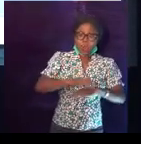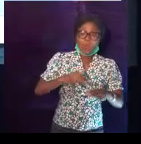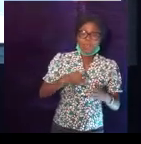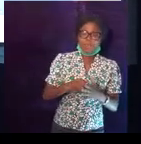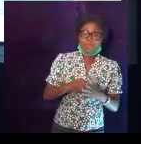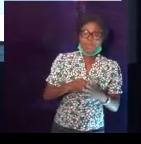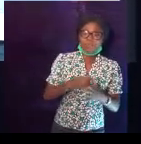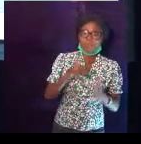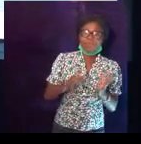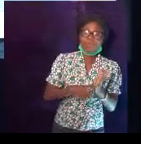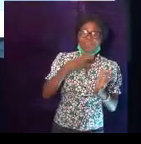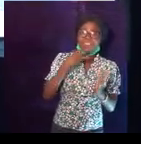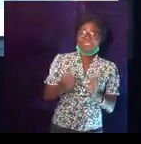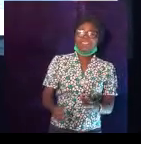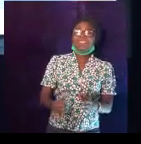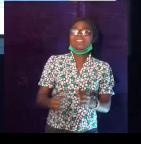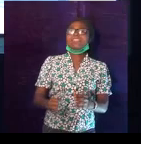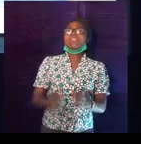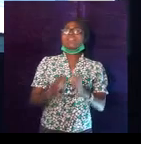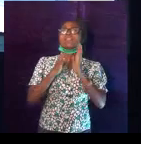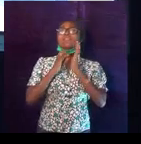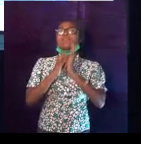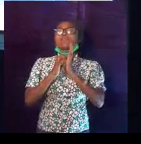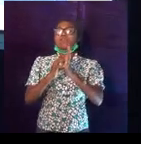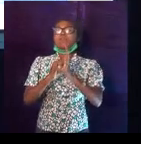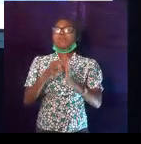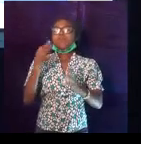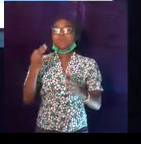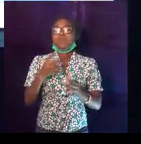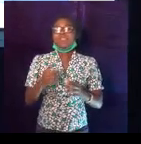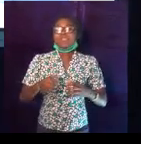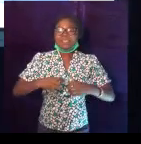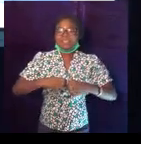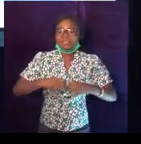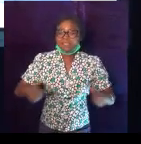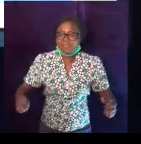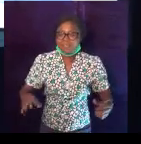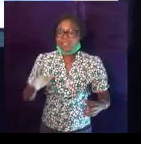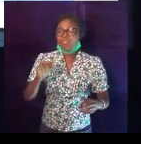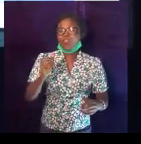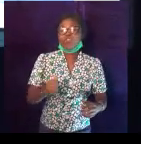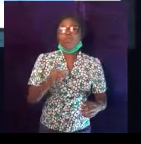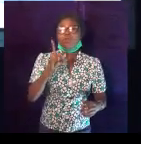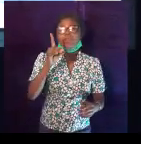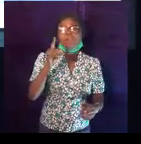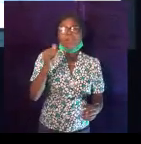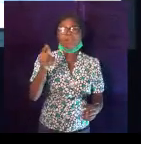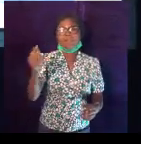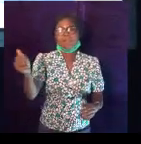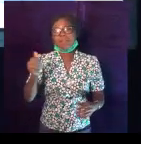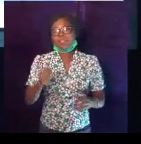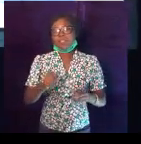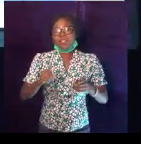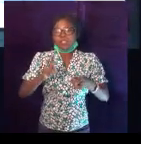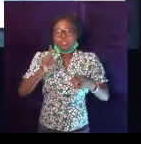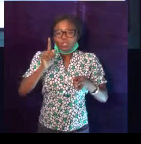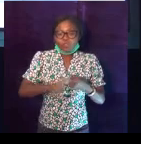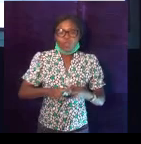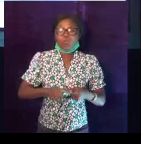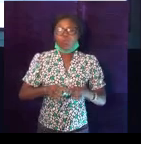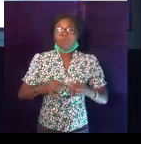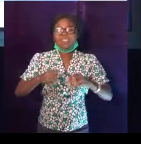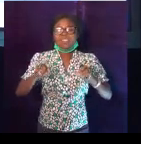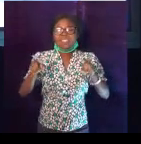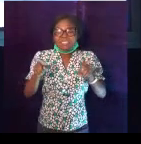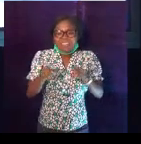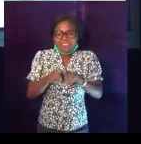the road, they call it the median. And this is exactly what the median does in mathematics too. It divides your data into equal